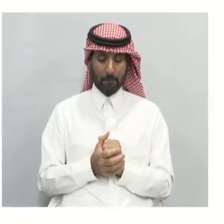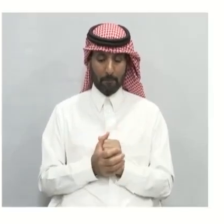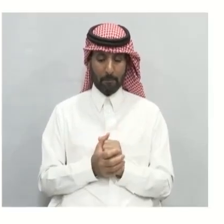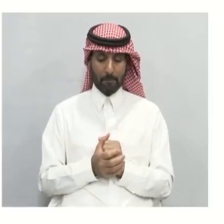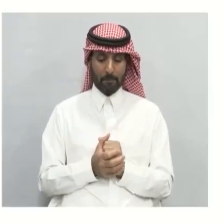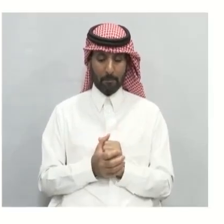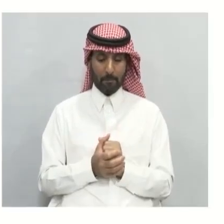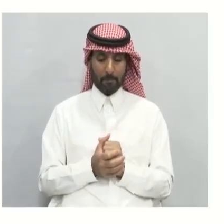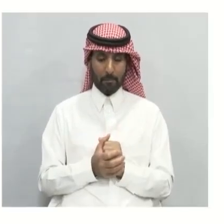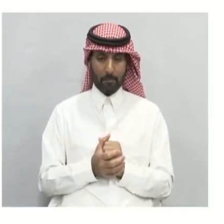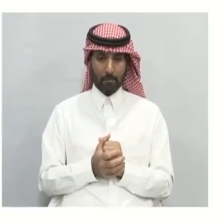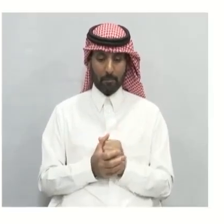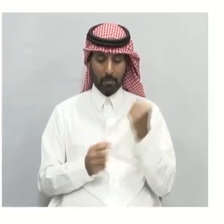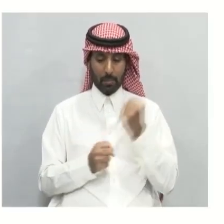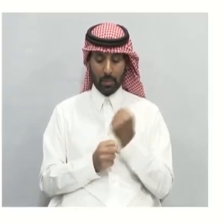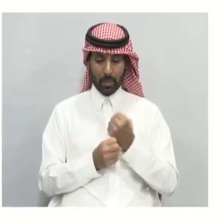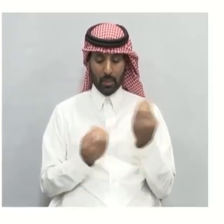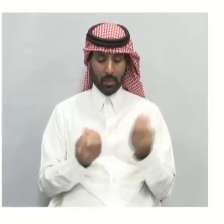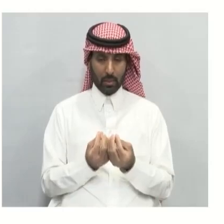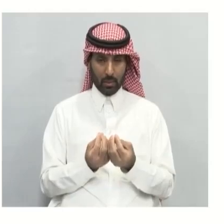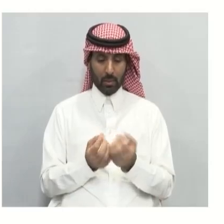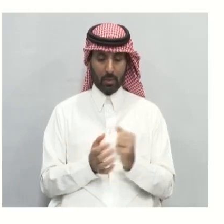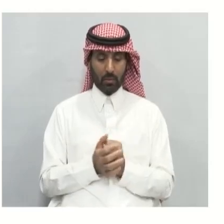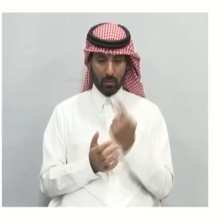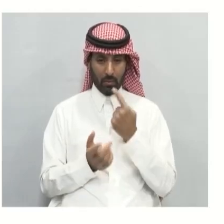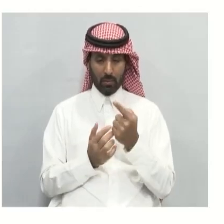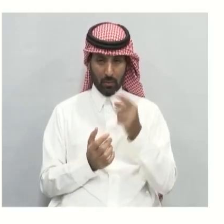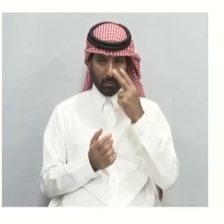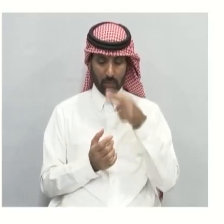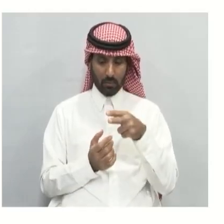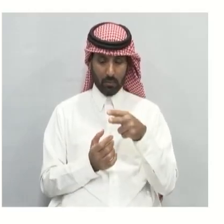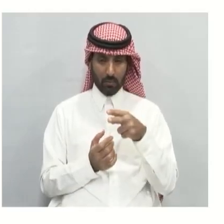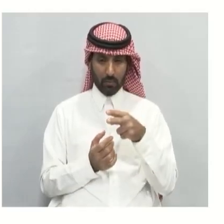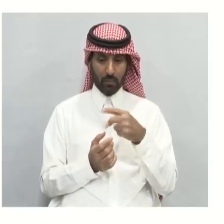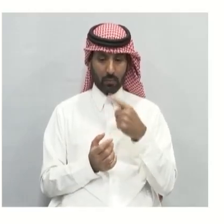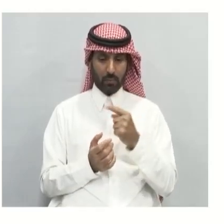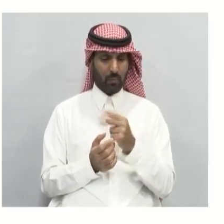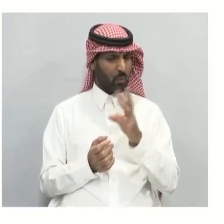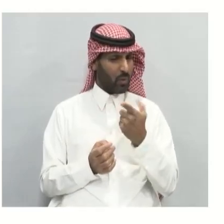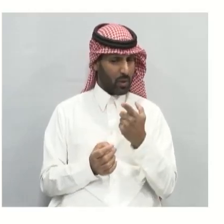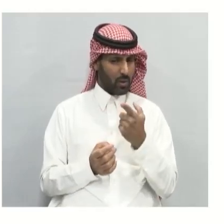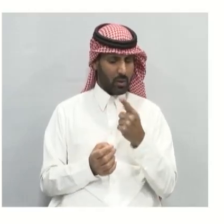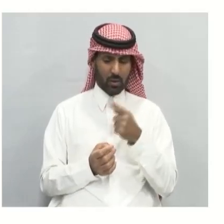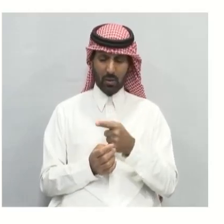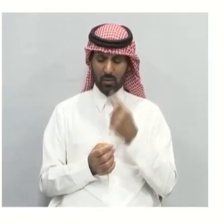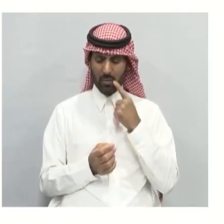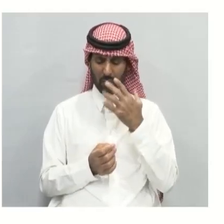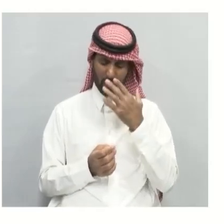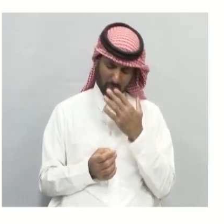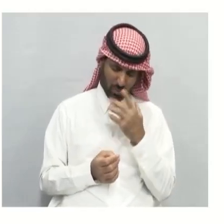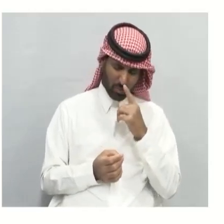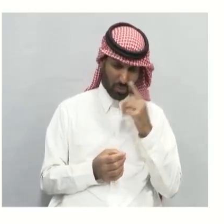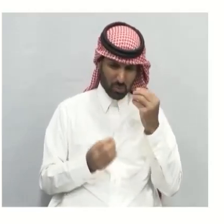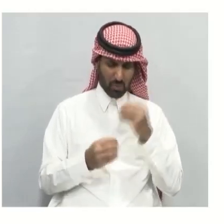work. Let's go to the peer work in here. Let's look at him. And we will say, what is your biggest